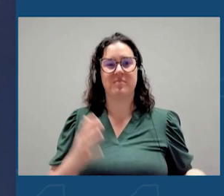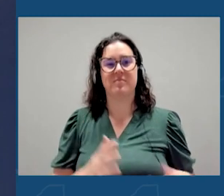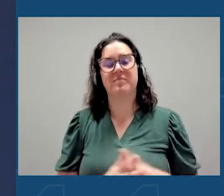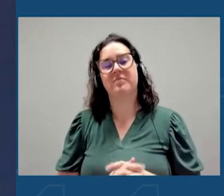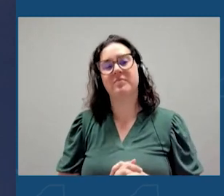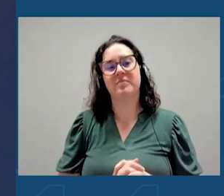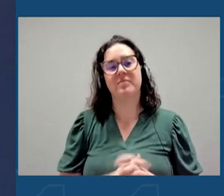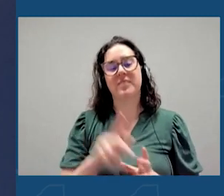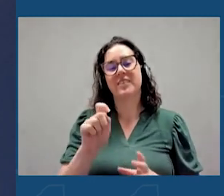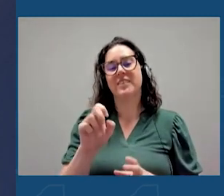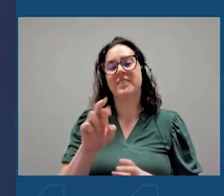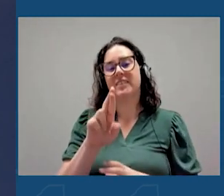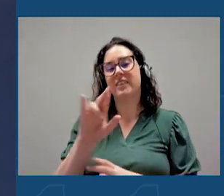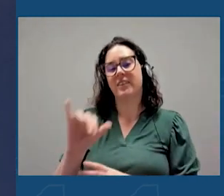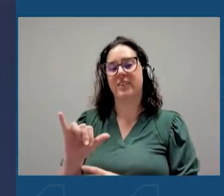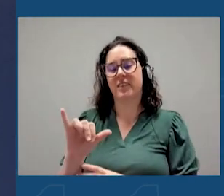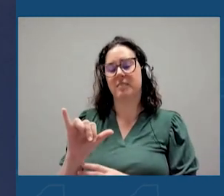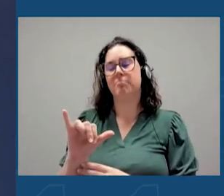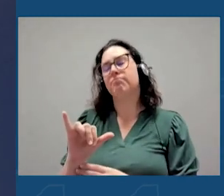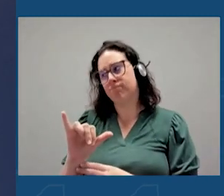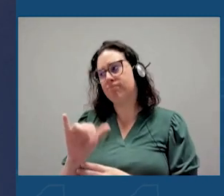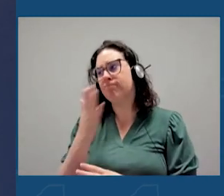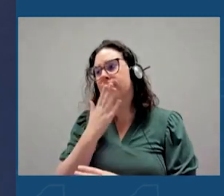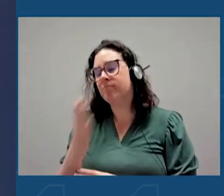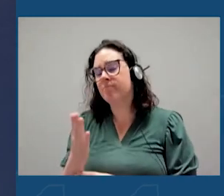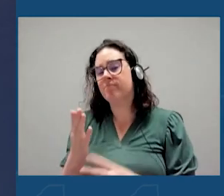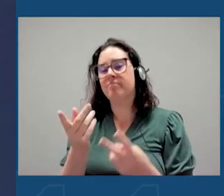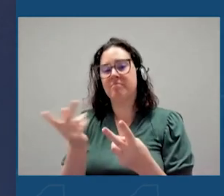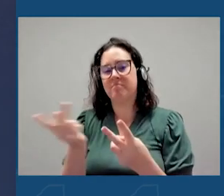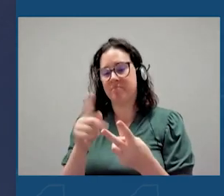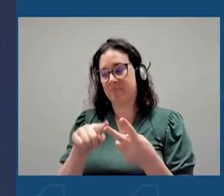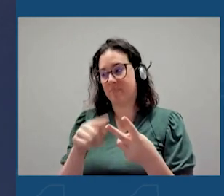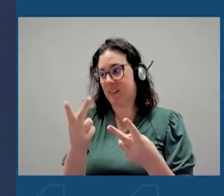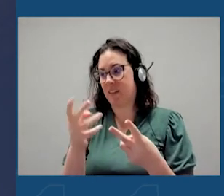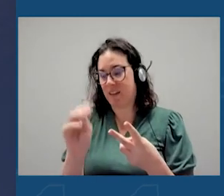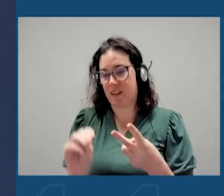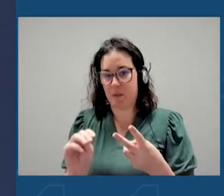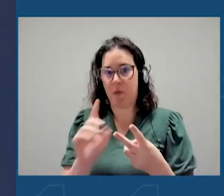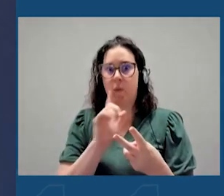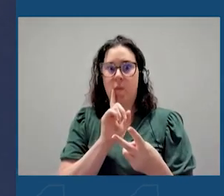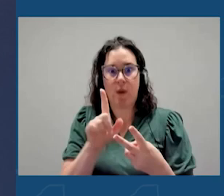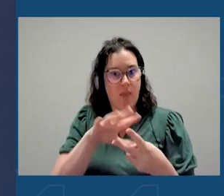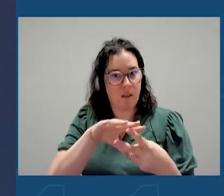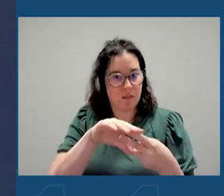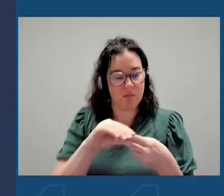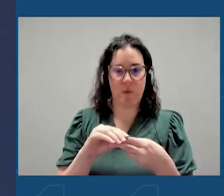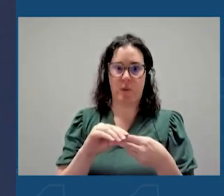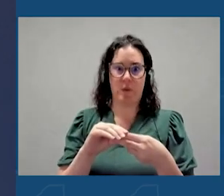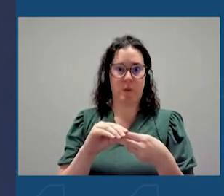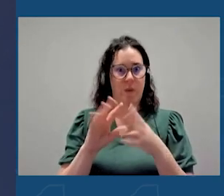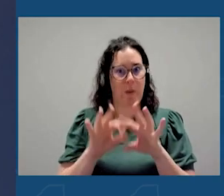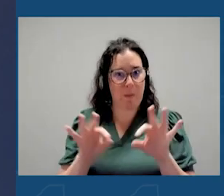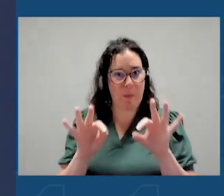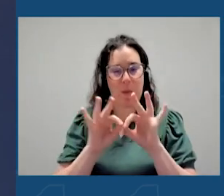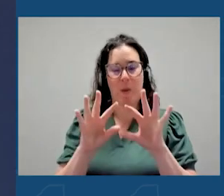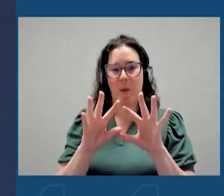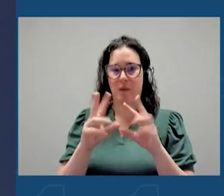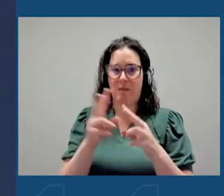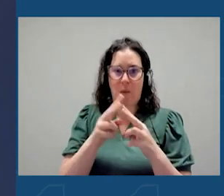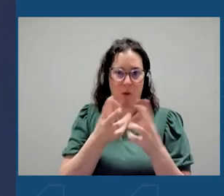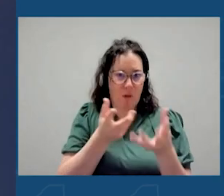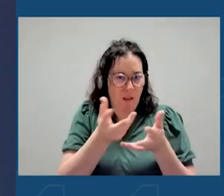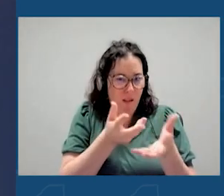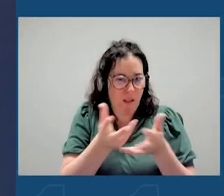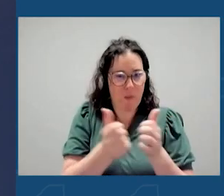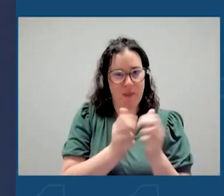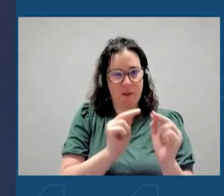Terry, thank you. You and Kim were such a dynamic couple to have to deal with when you're negotiating.